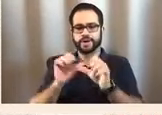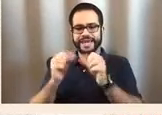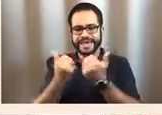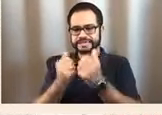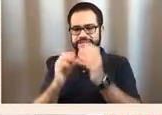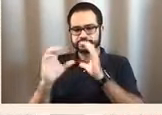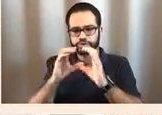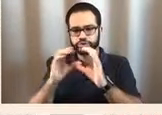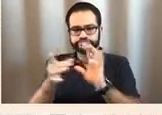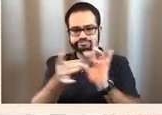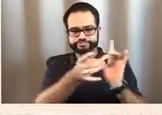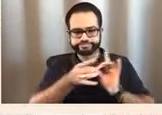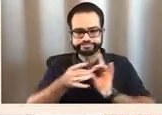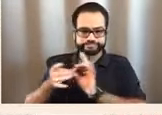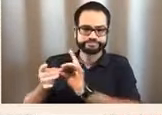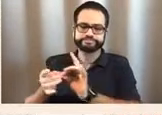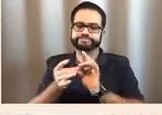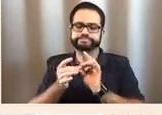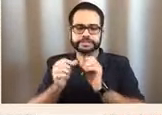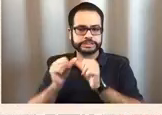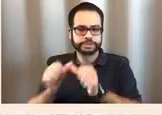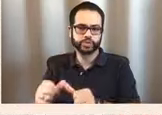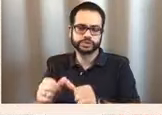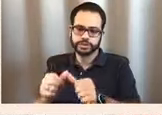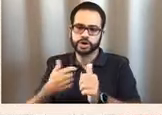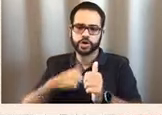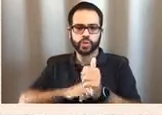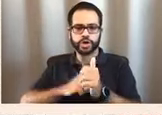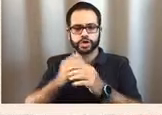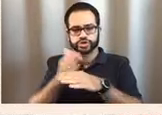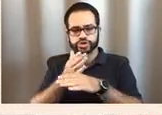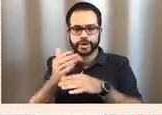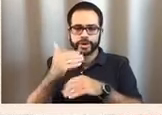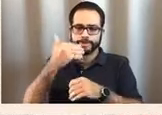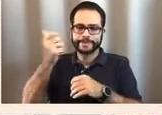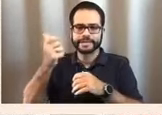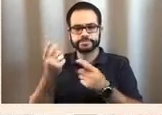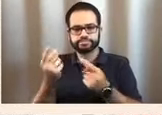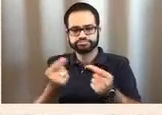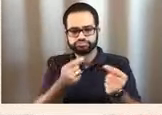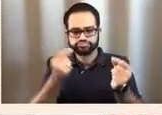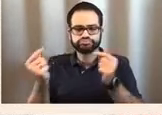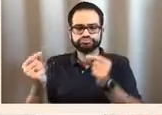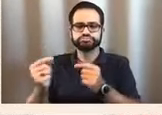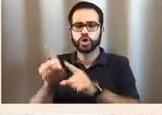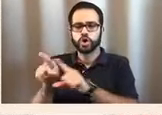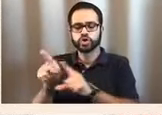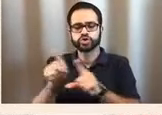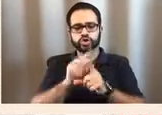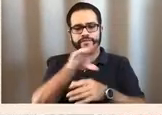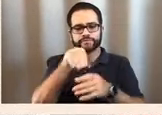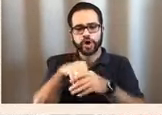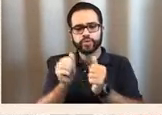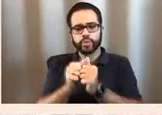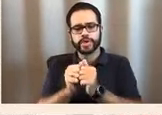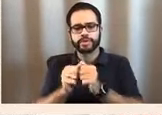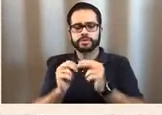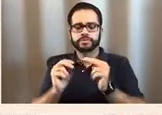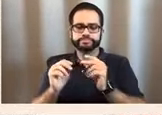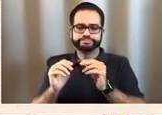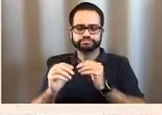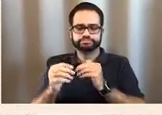continual basis. We're sharing best practices. We're also involved in mutual training.